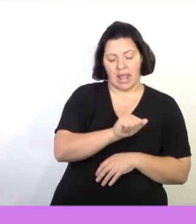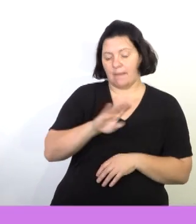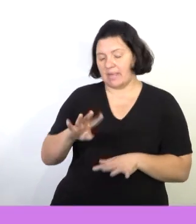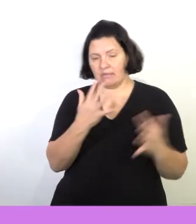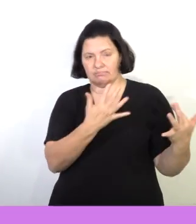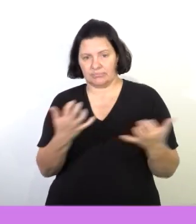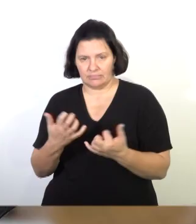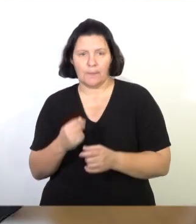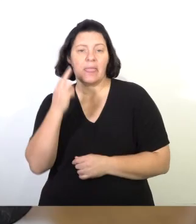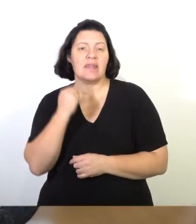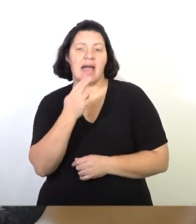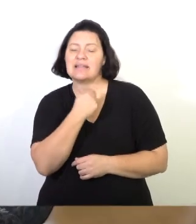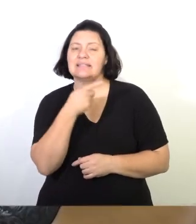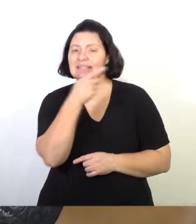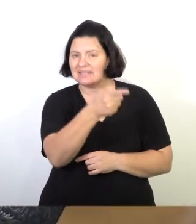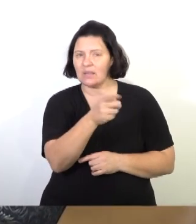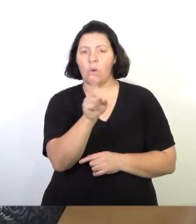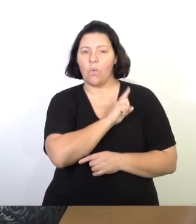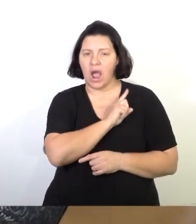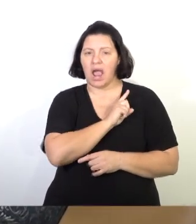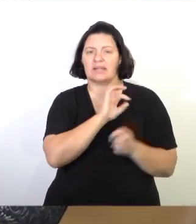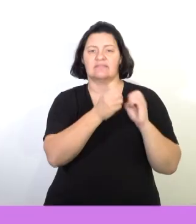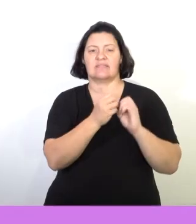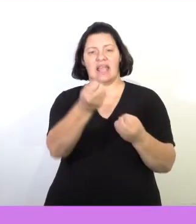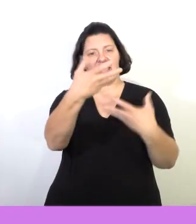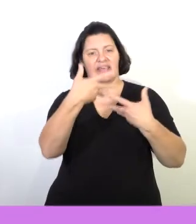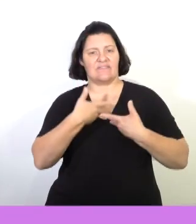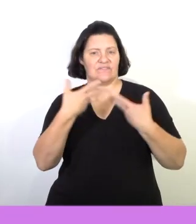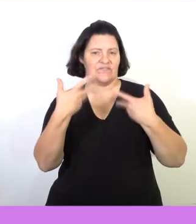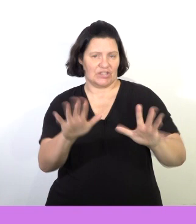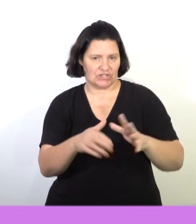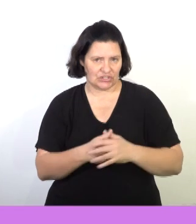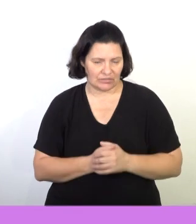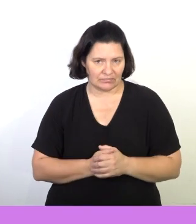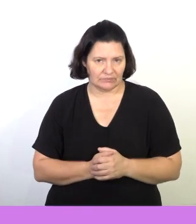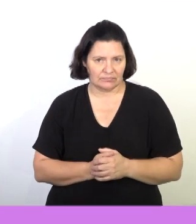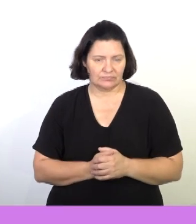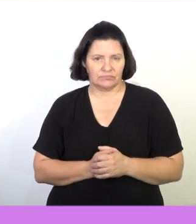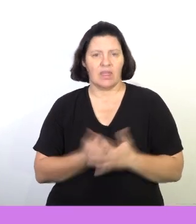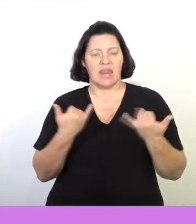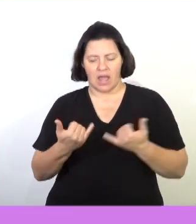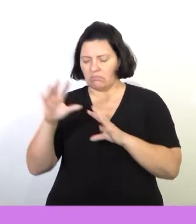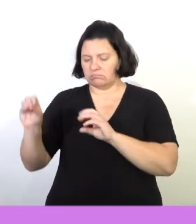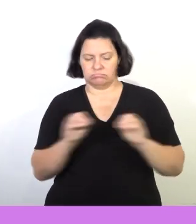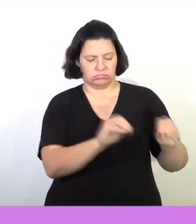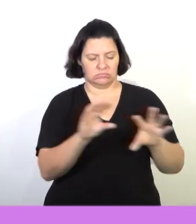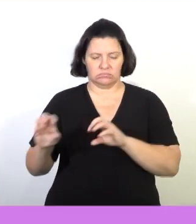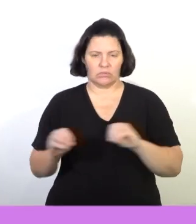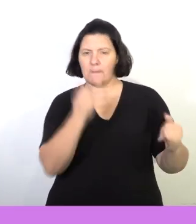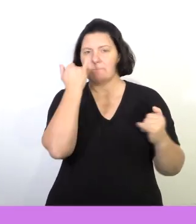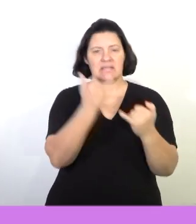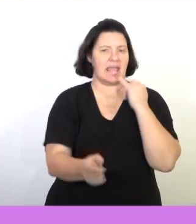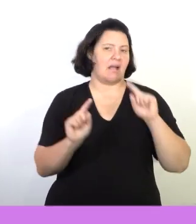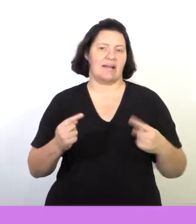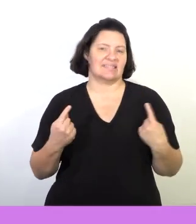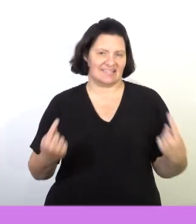value A and B. The nicest thing about this question is that the formula has already been constructed for us. So we're not